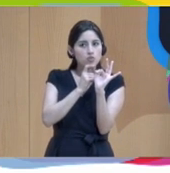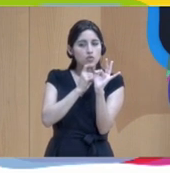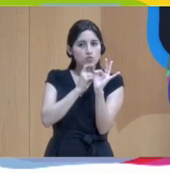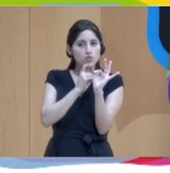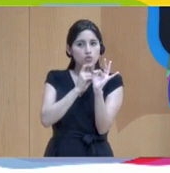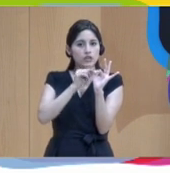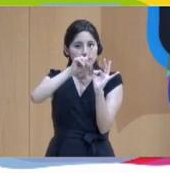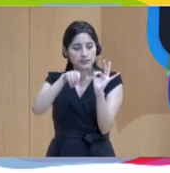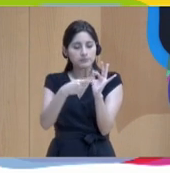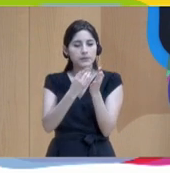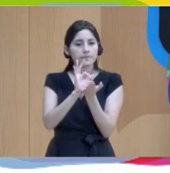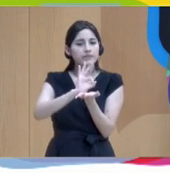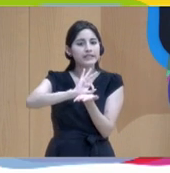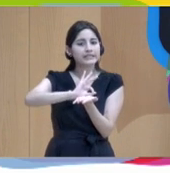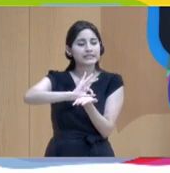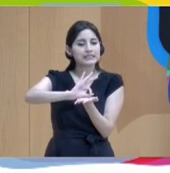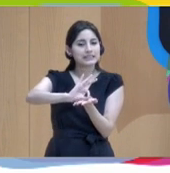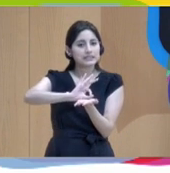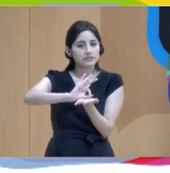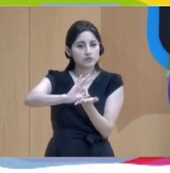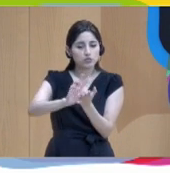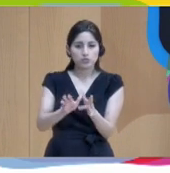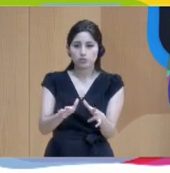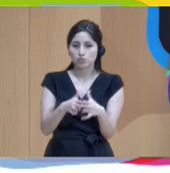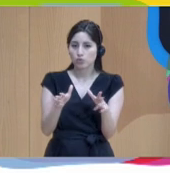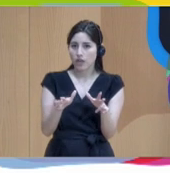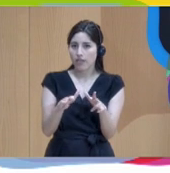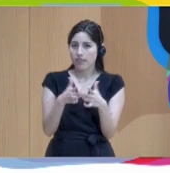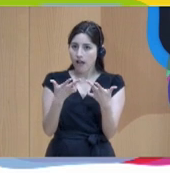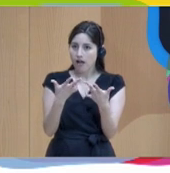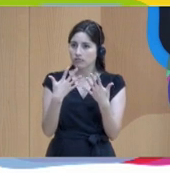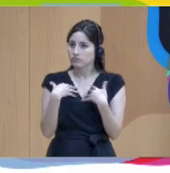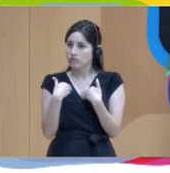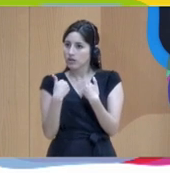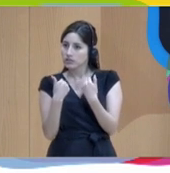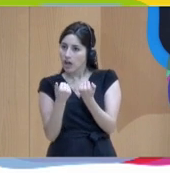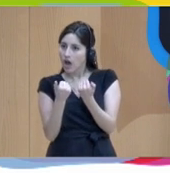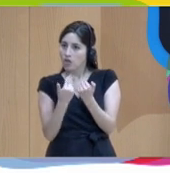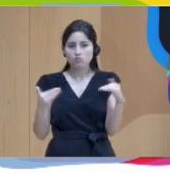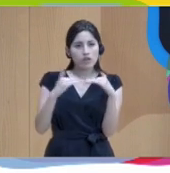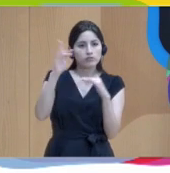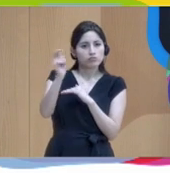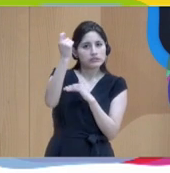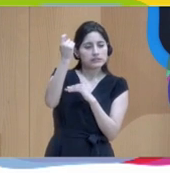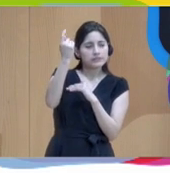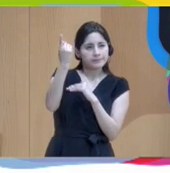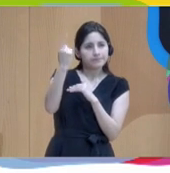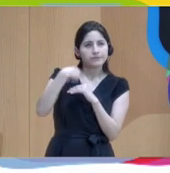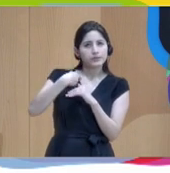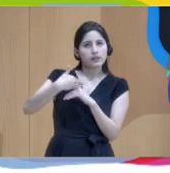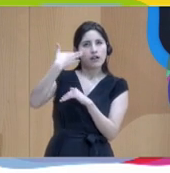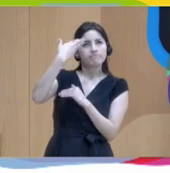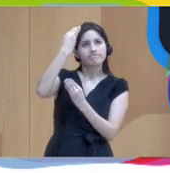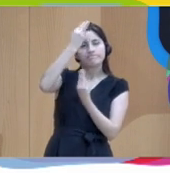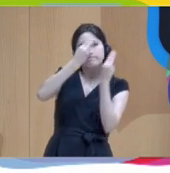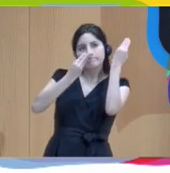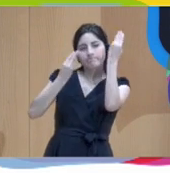where the people are living and how we can deliver these services. I'm quite sure